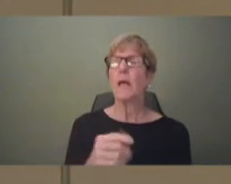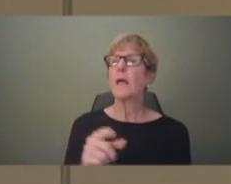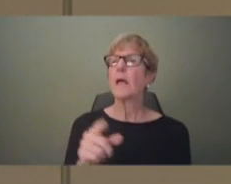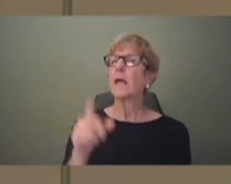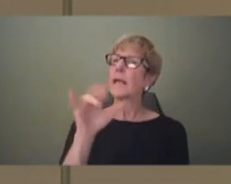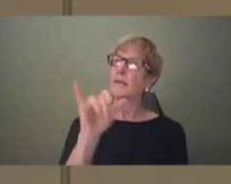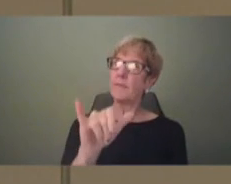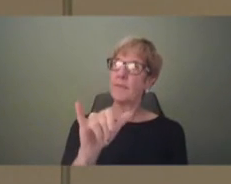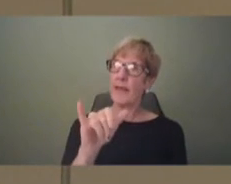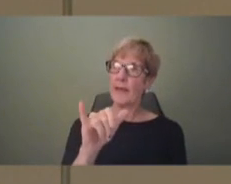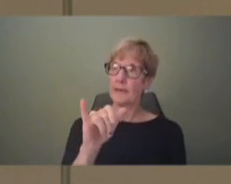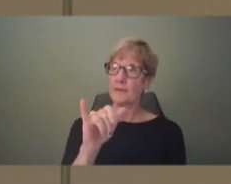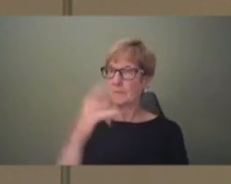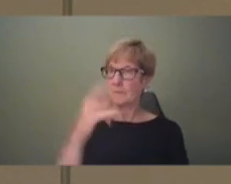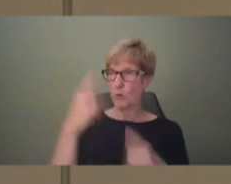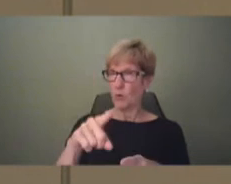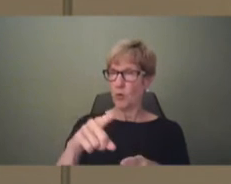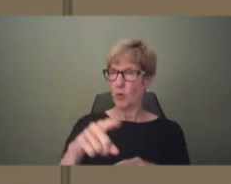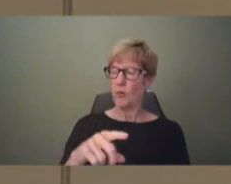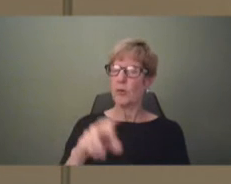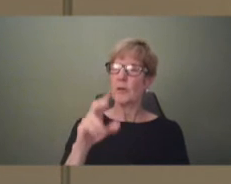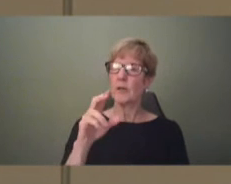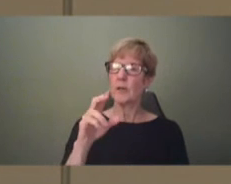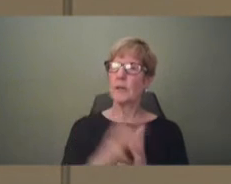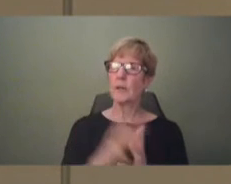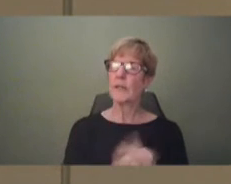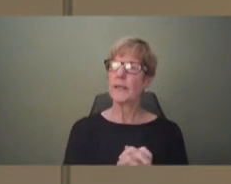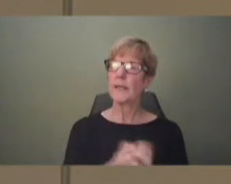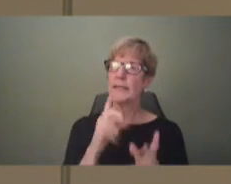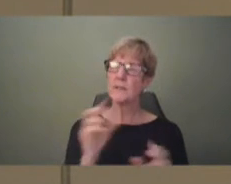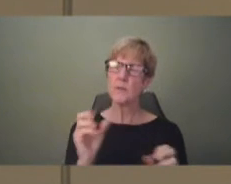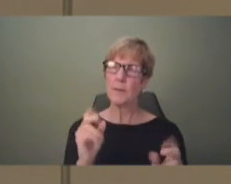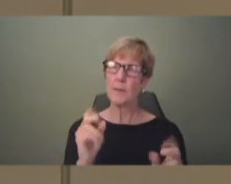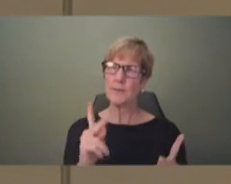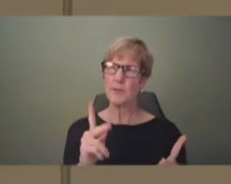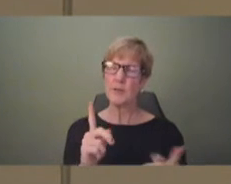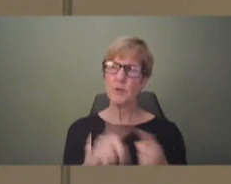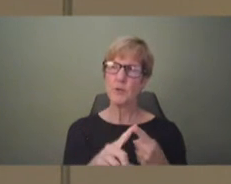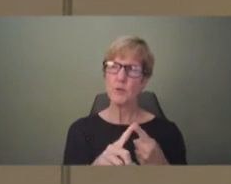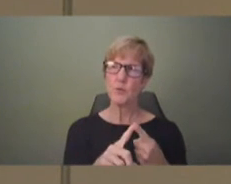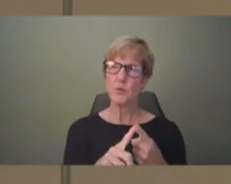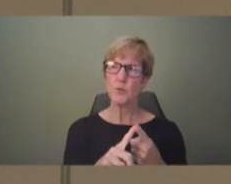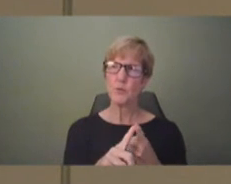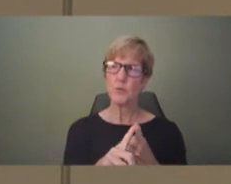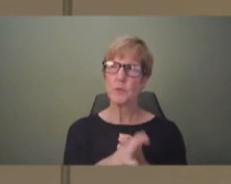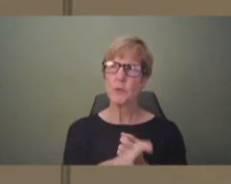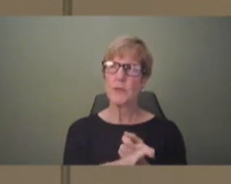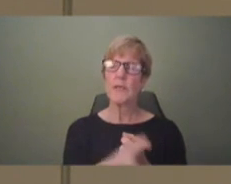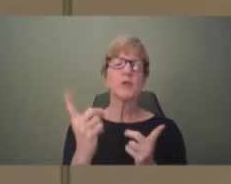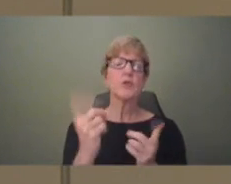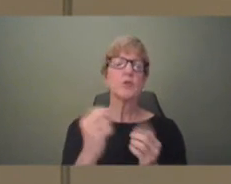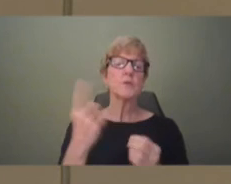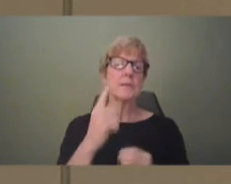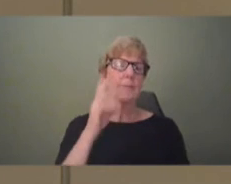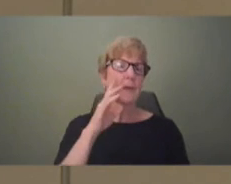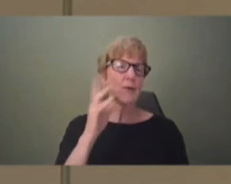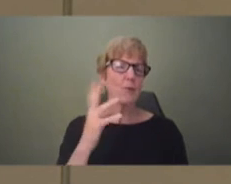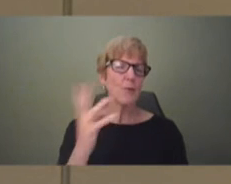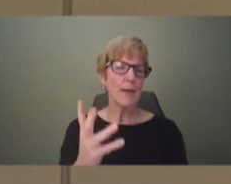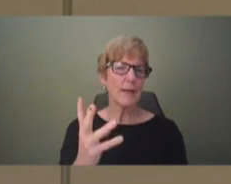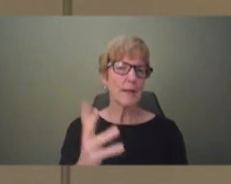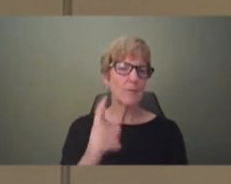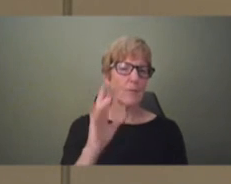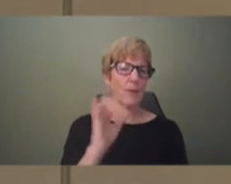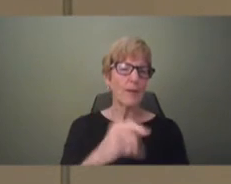is to occur is there an opportunity to do something creative with that